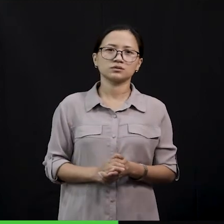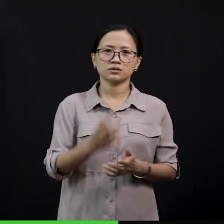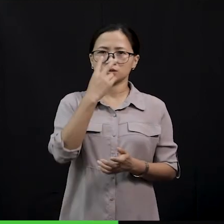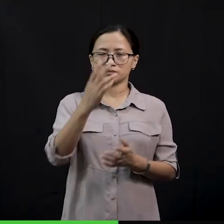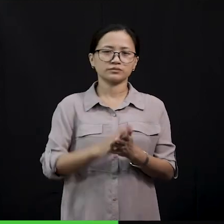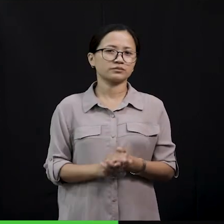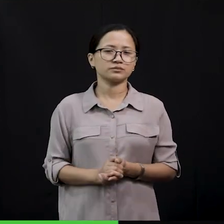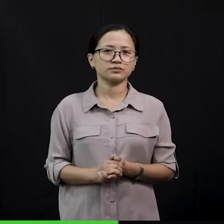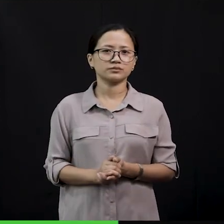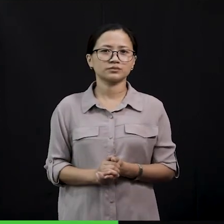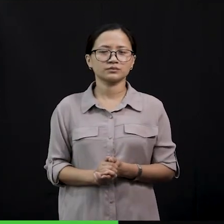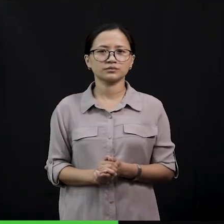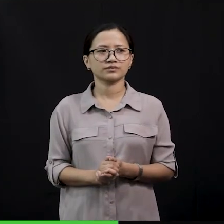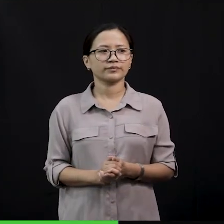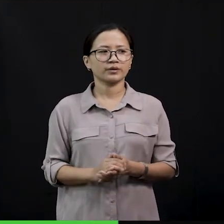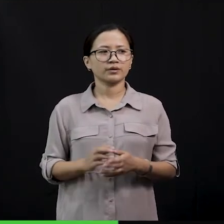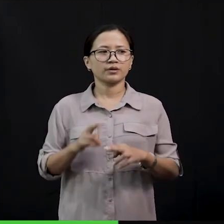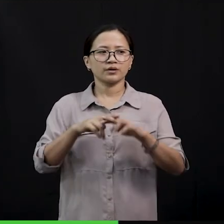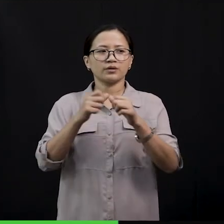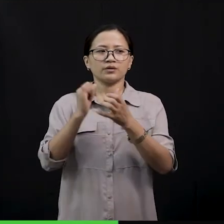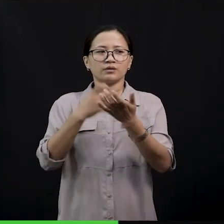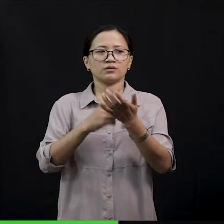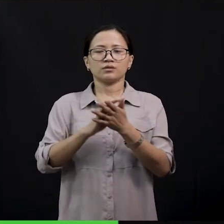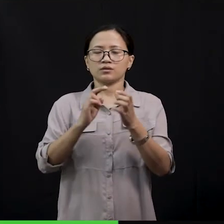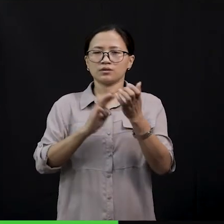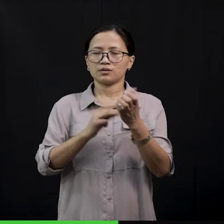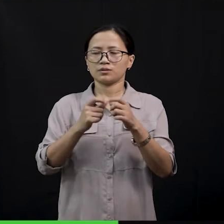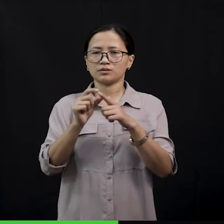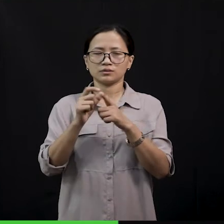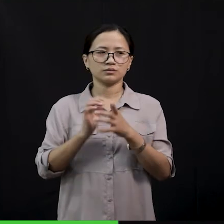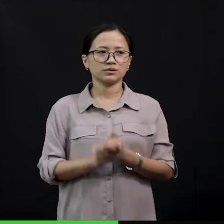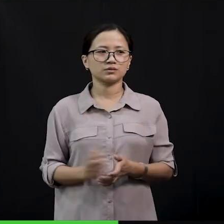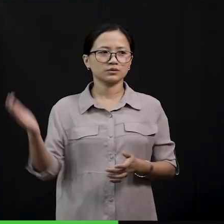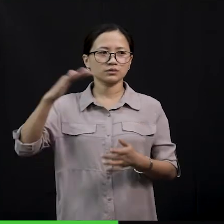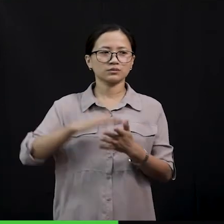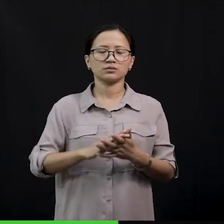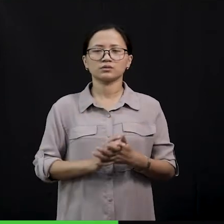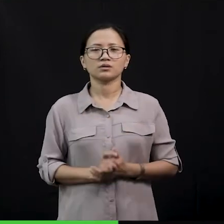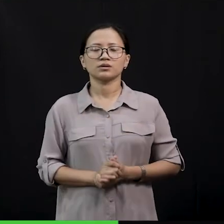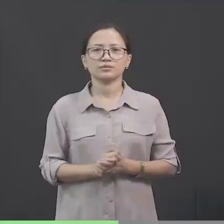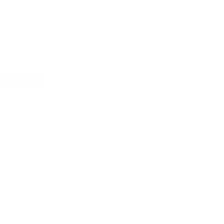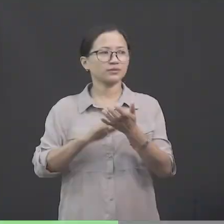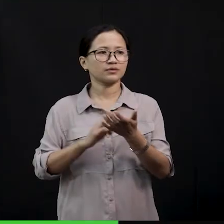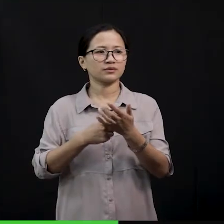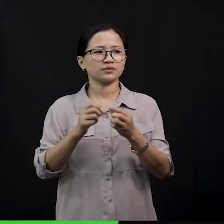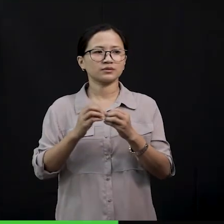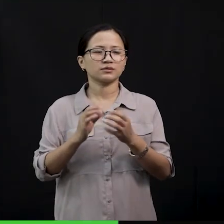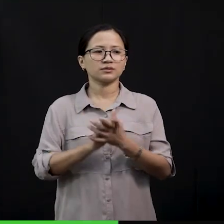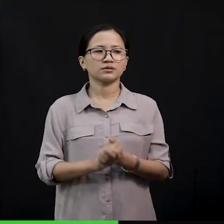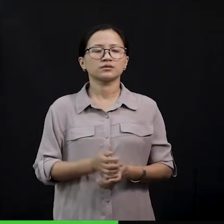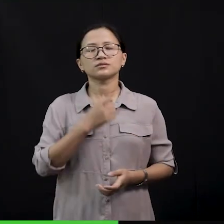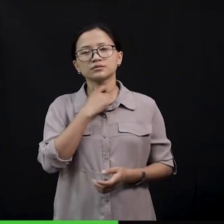but here comes the fair maid, and the fair maid came out and said, I will hire you with a smile. The fair